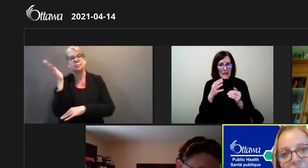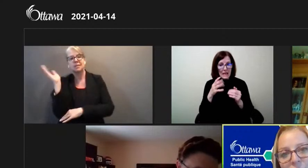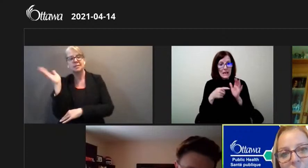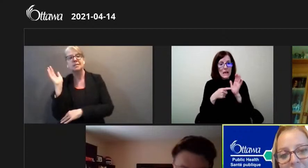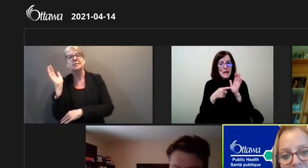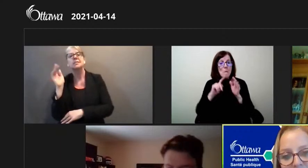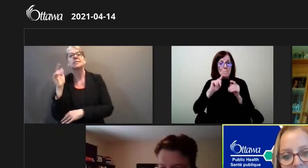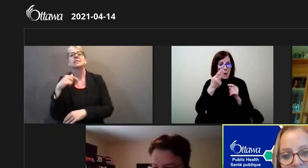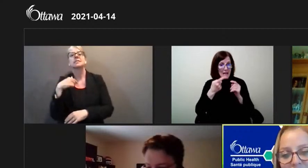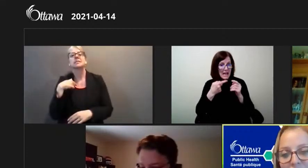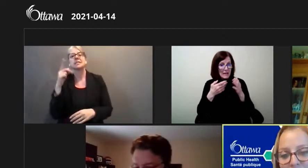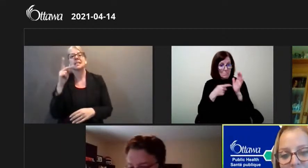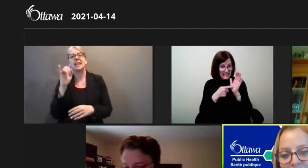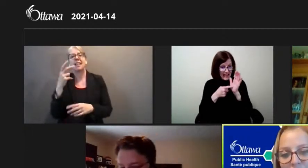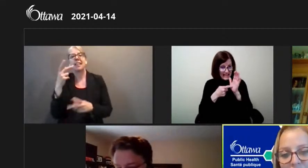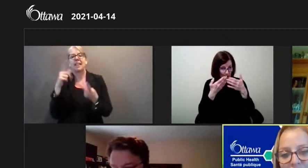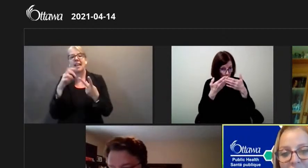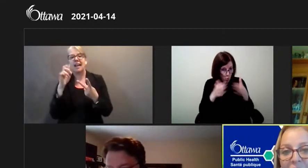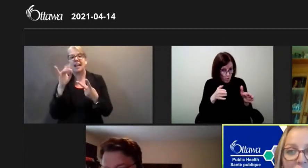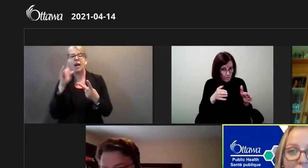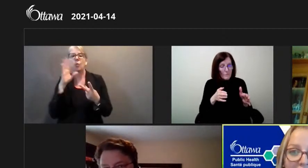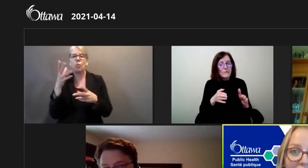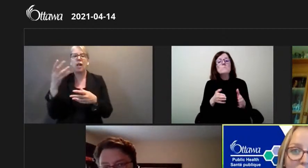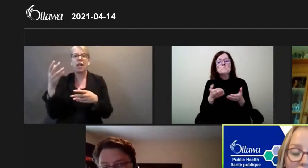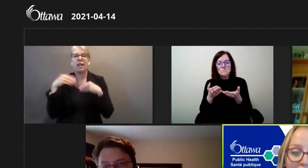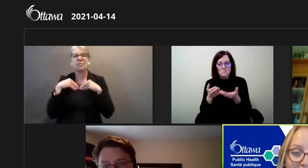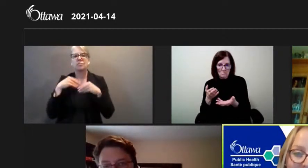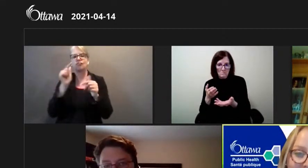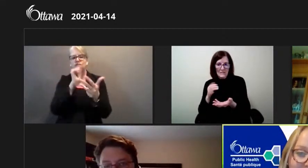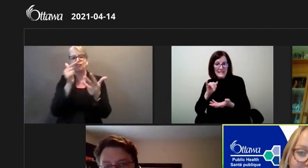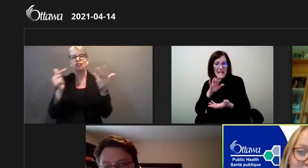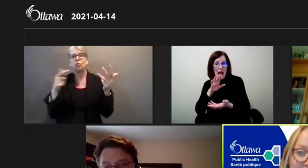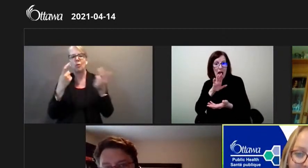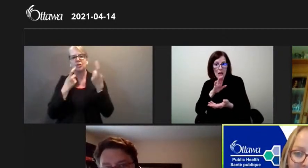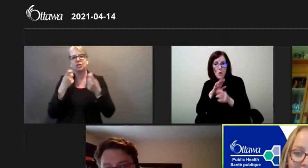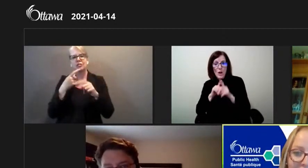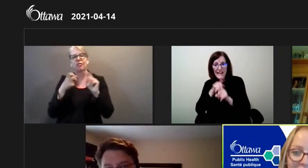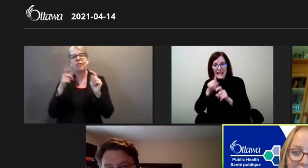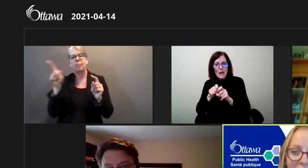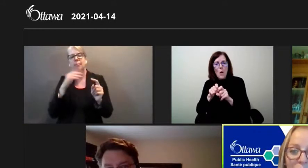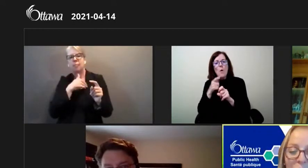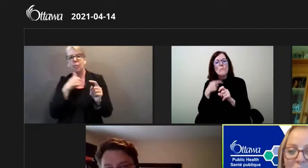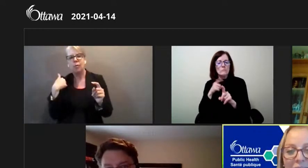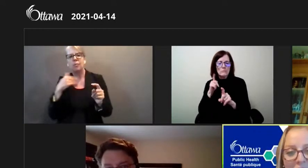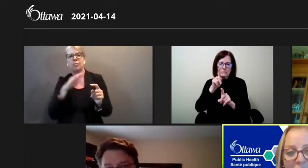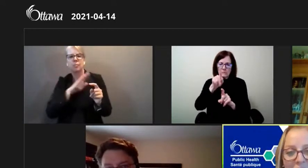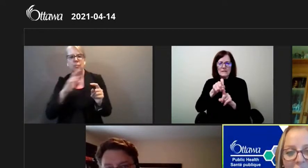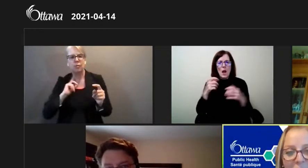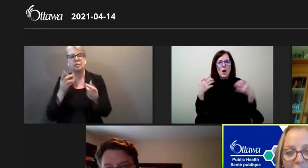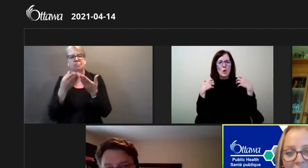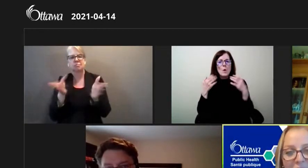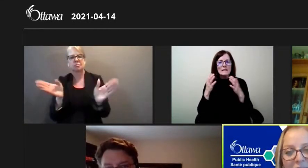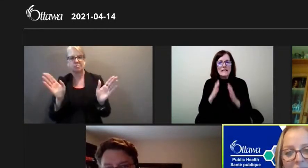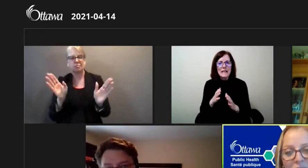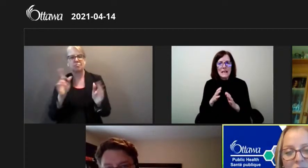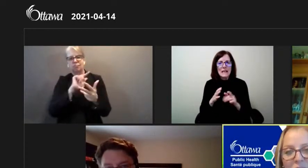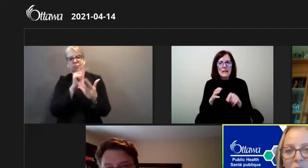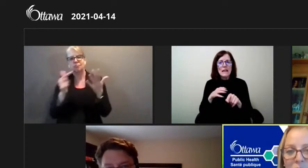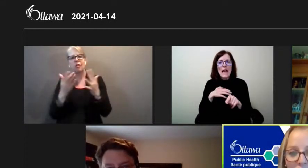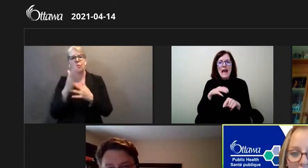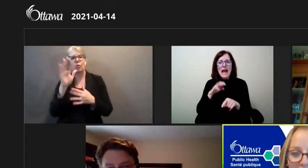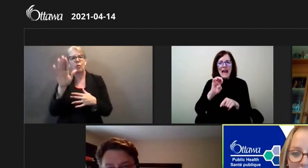questions from Council members and members of the Board in alphabetical order. Suite à la présentation, le Conseiller Keith Eglie... After the introduction